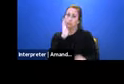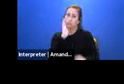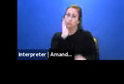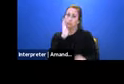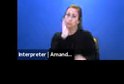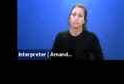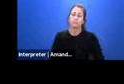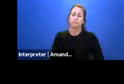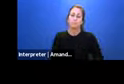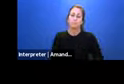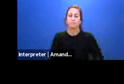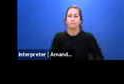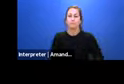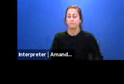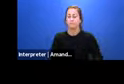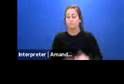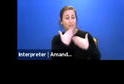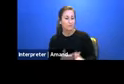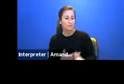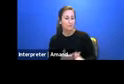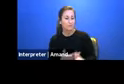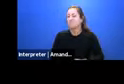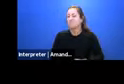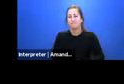Thank you. You're welcome.